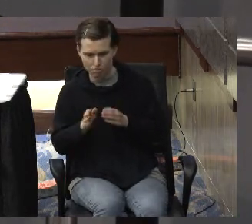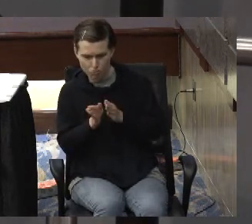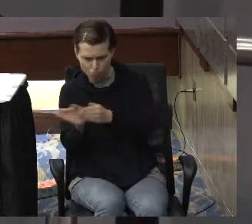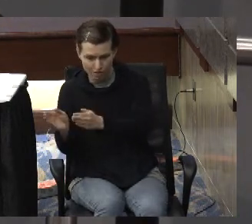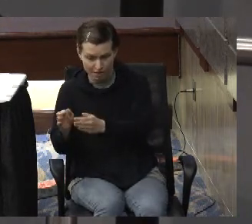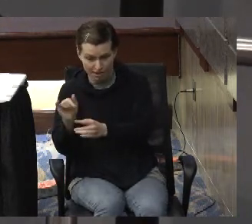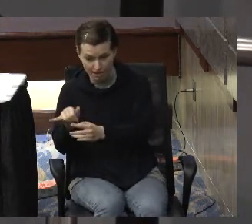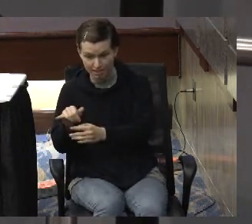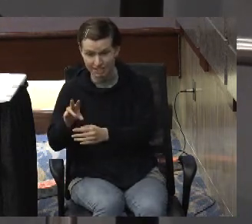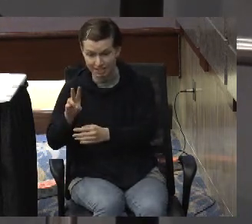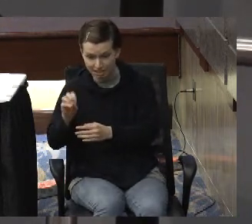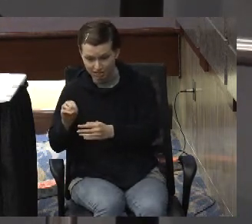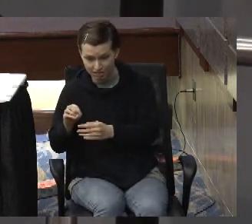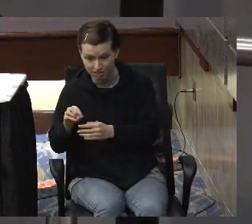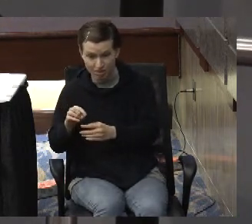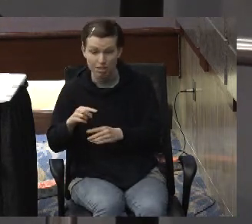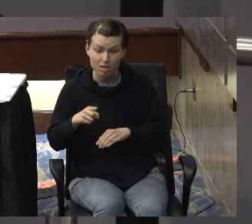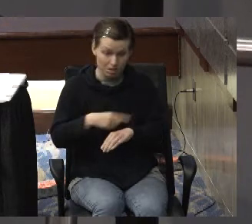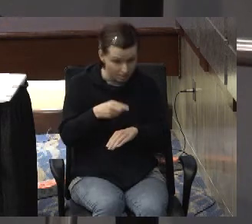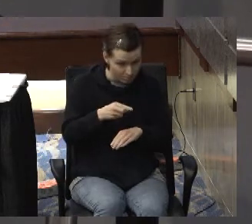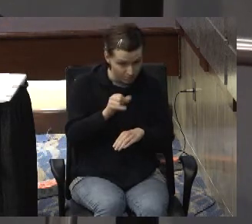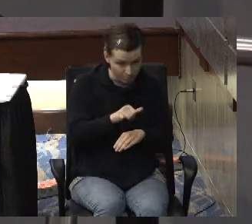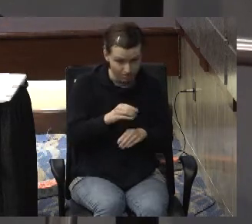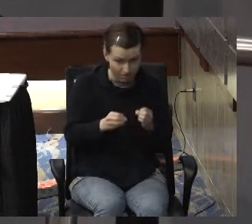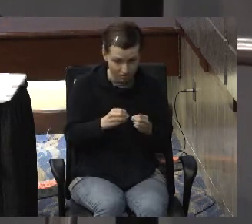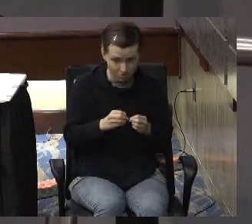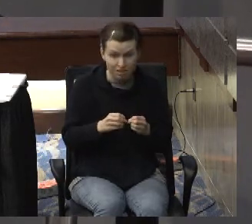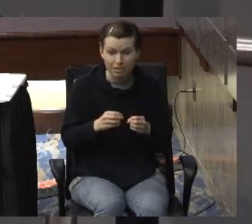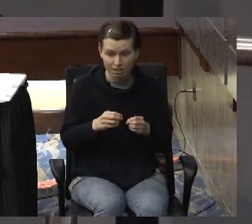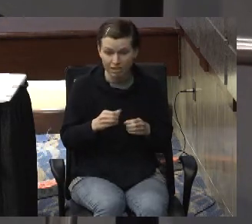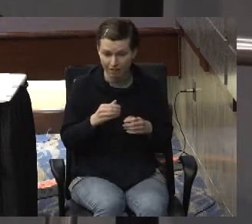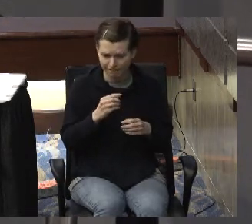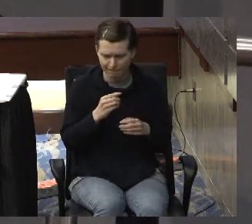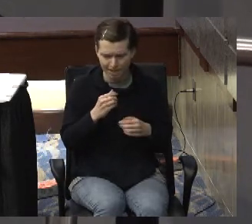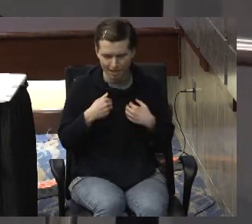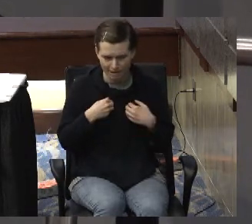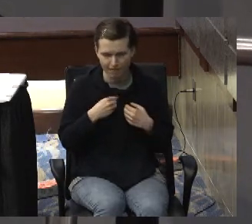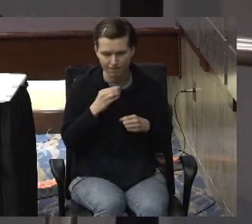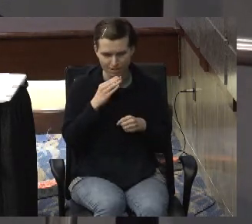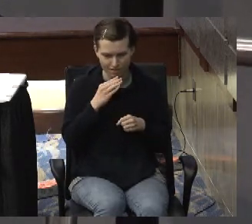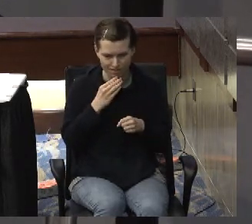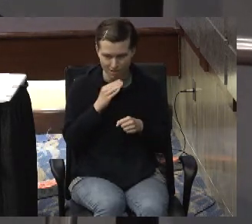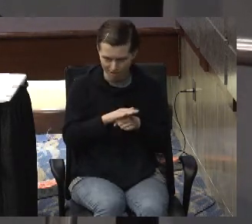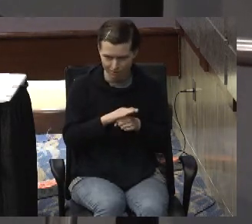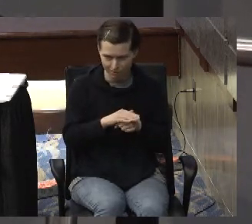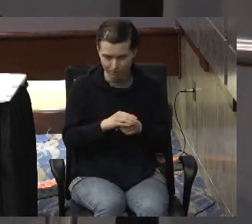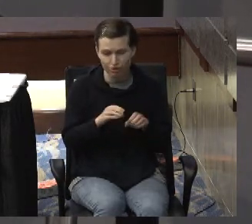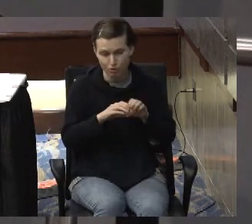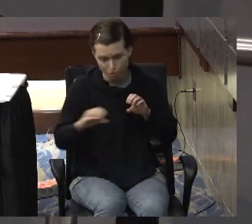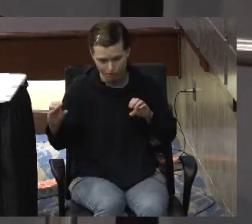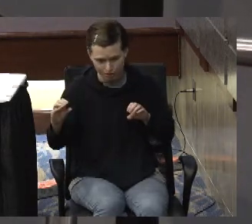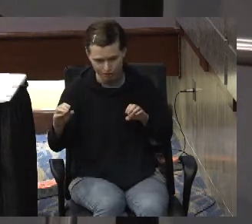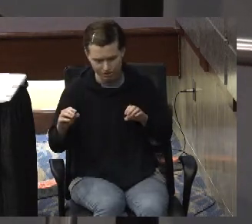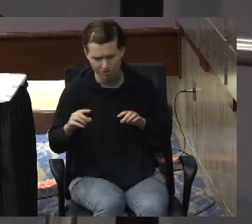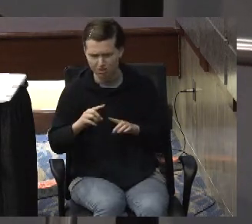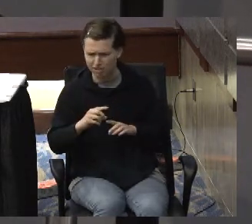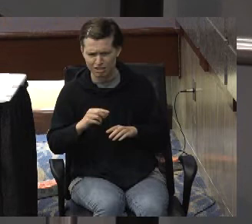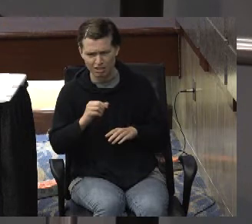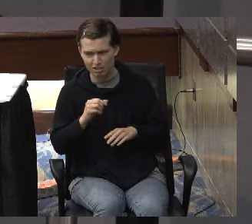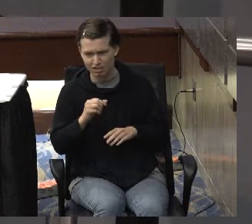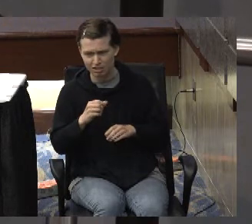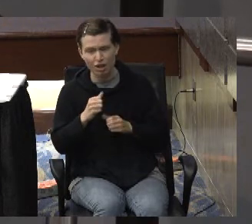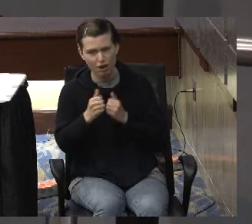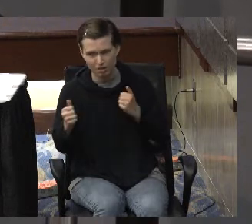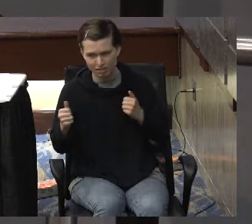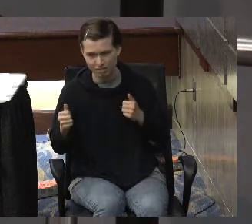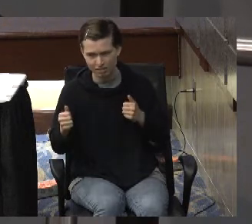these vehicles would have adequate range. So it's not clear really whether the range is satisfied or not